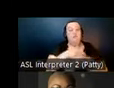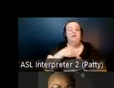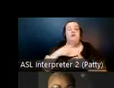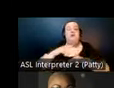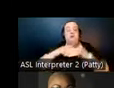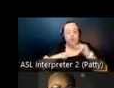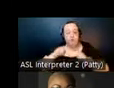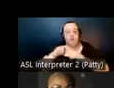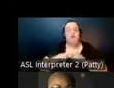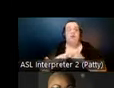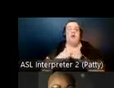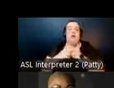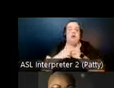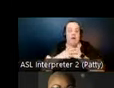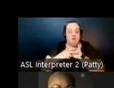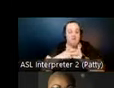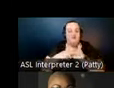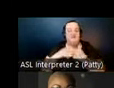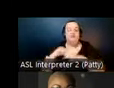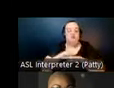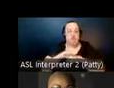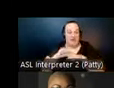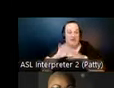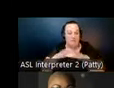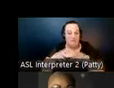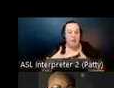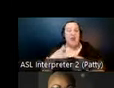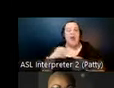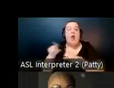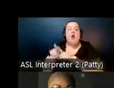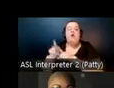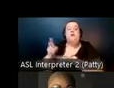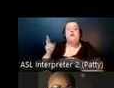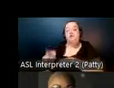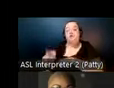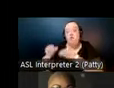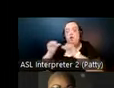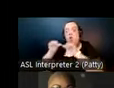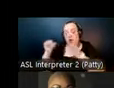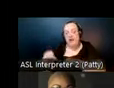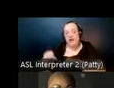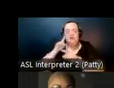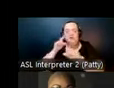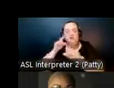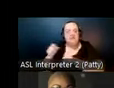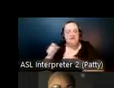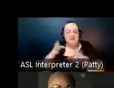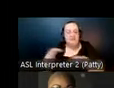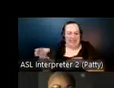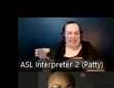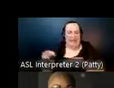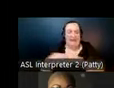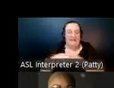construction, conservation and training branch, and also a historic architecture and strategic planning branch.